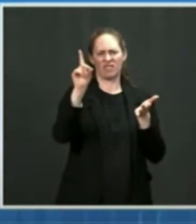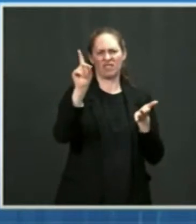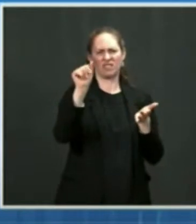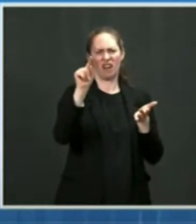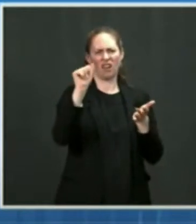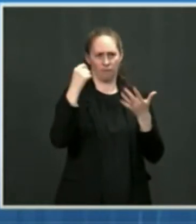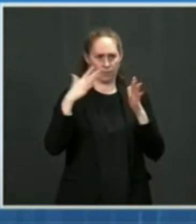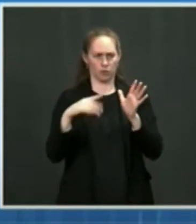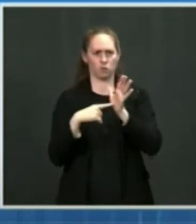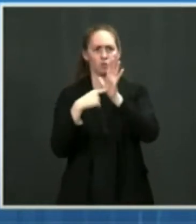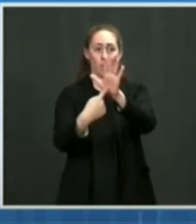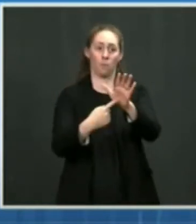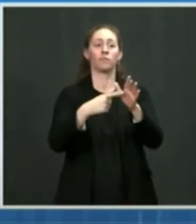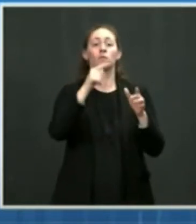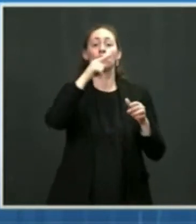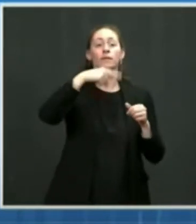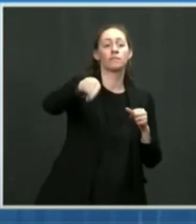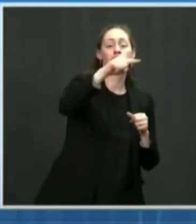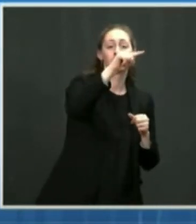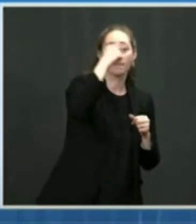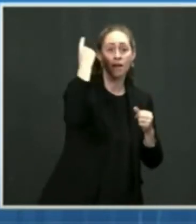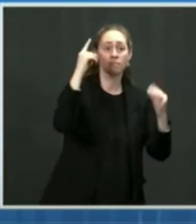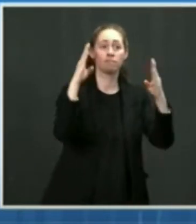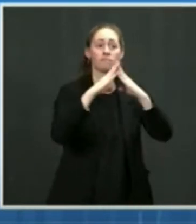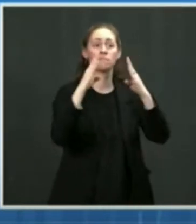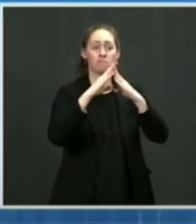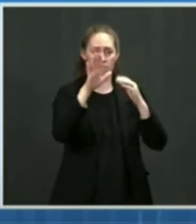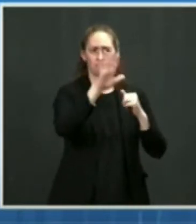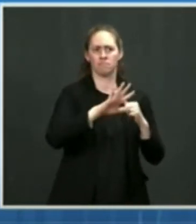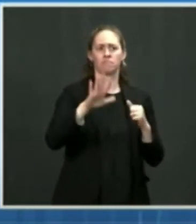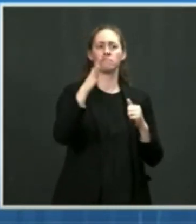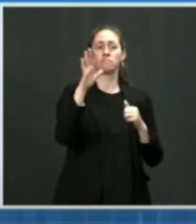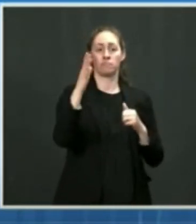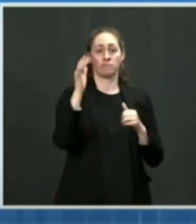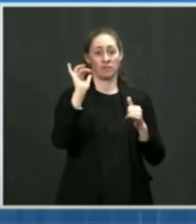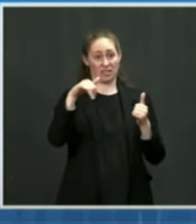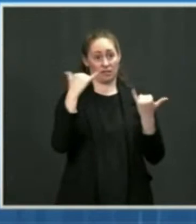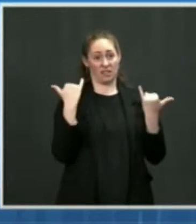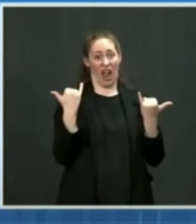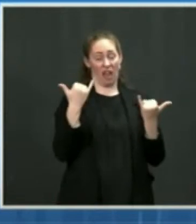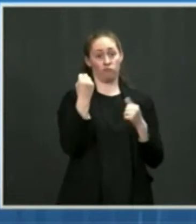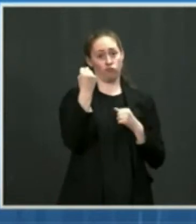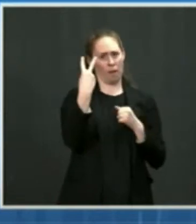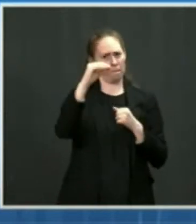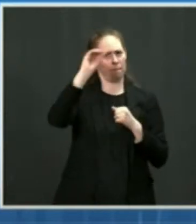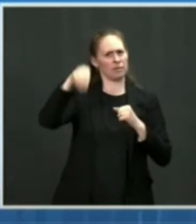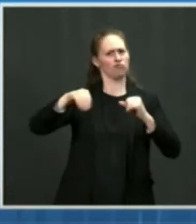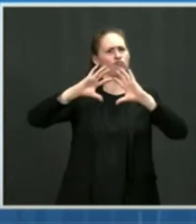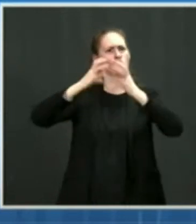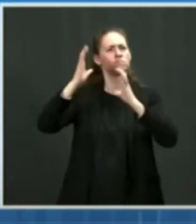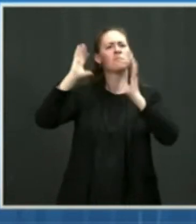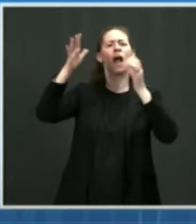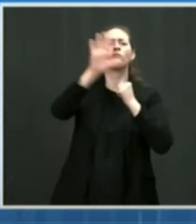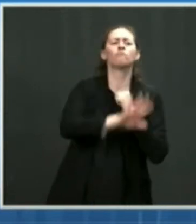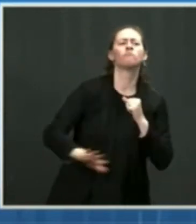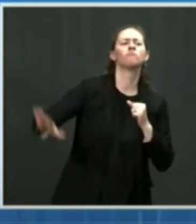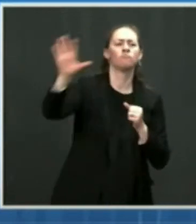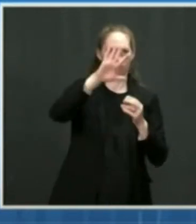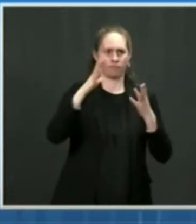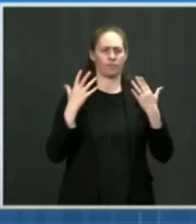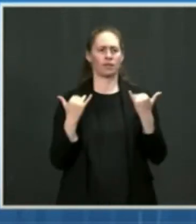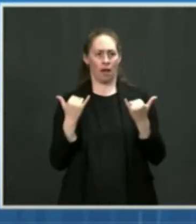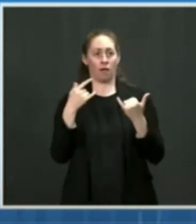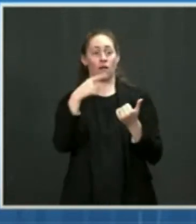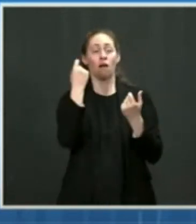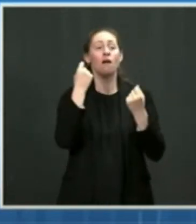American individuals make up about 12% of the US population and are just 8.4% of those receiving at least one dose